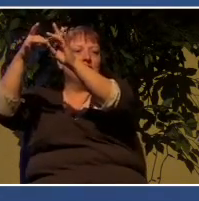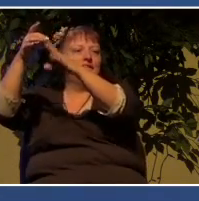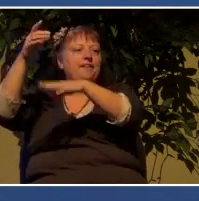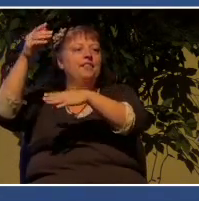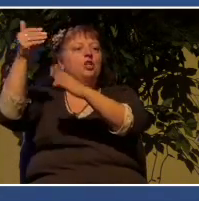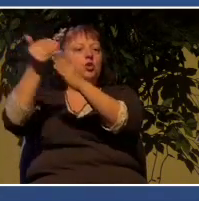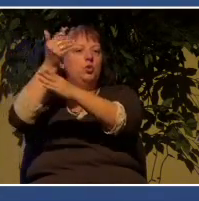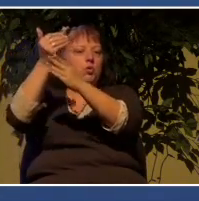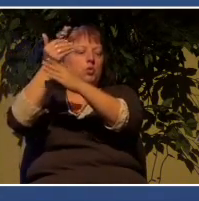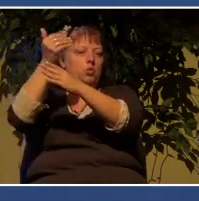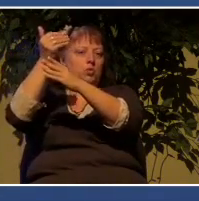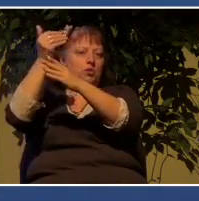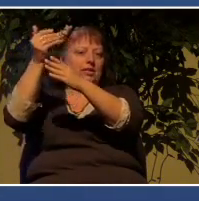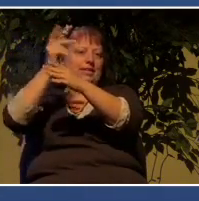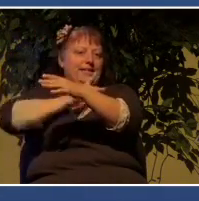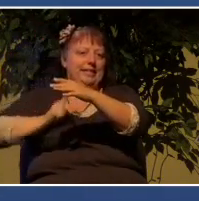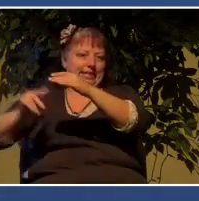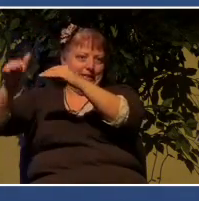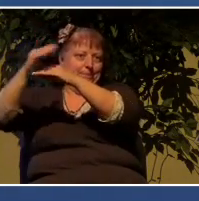this way: we look,